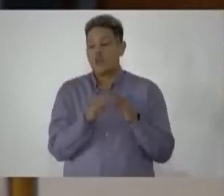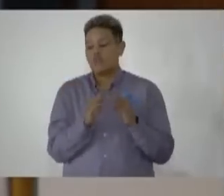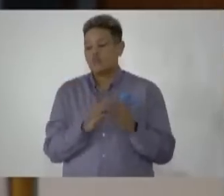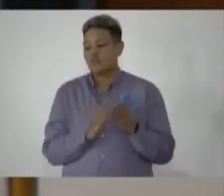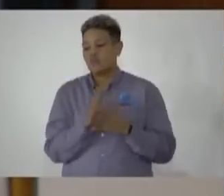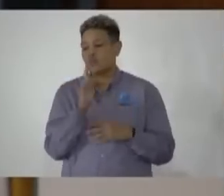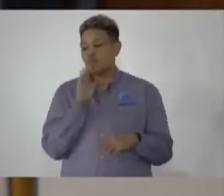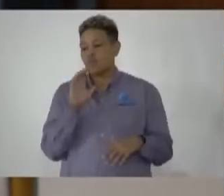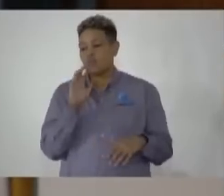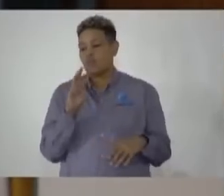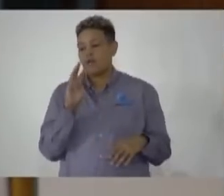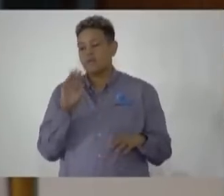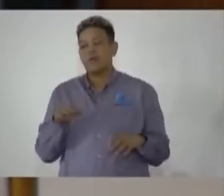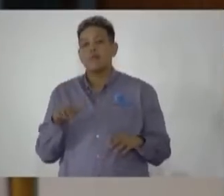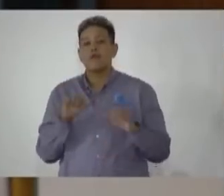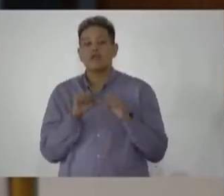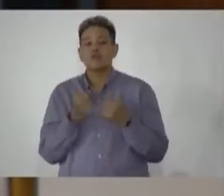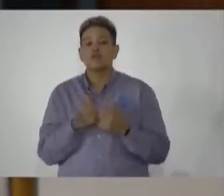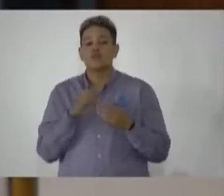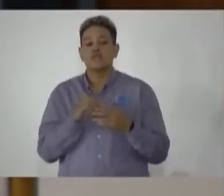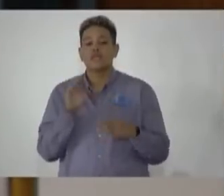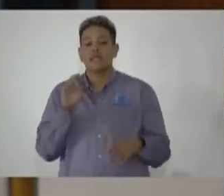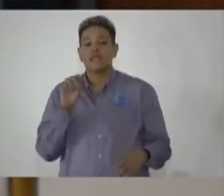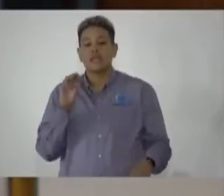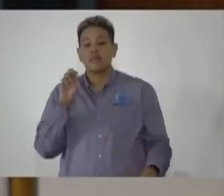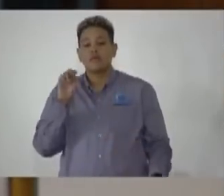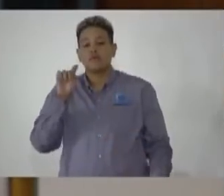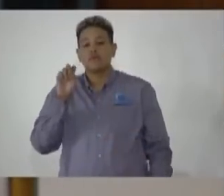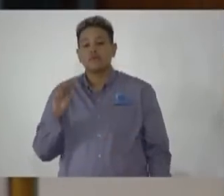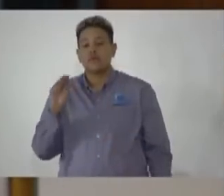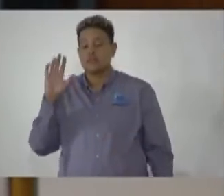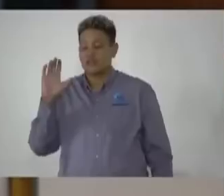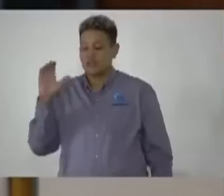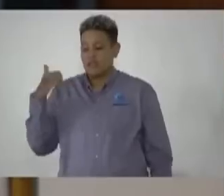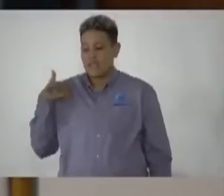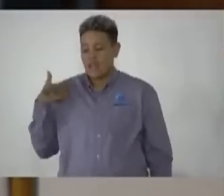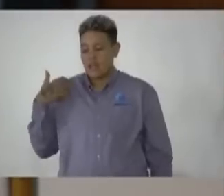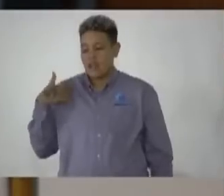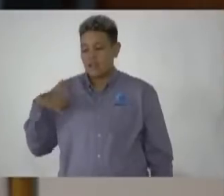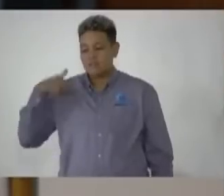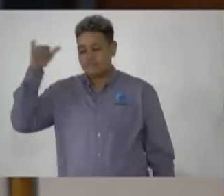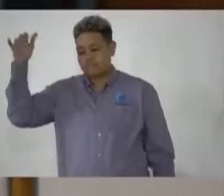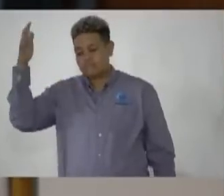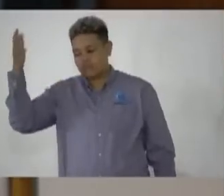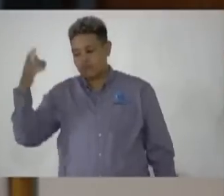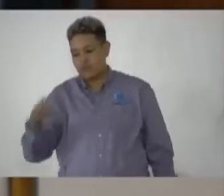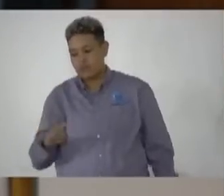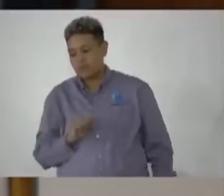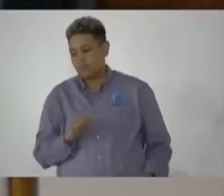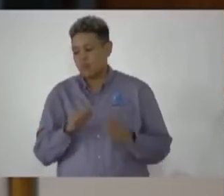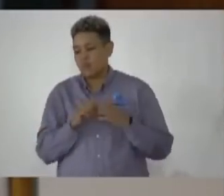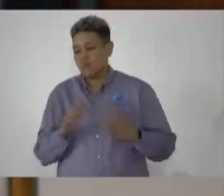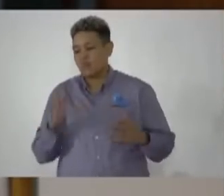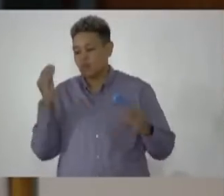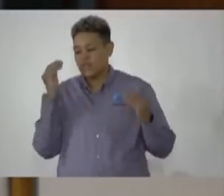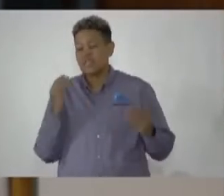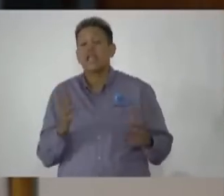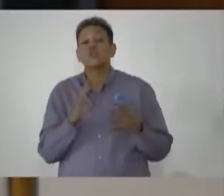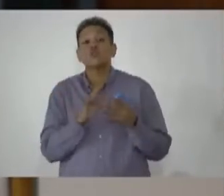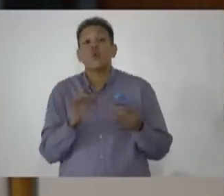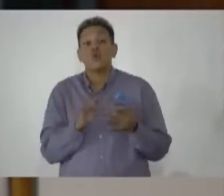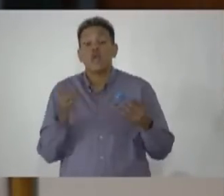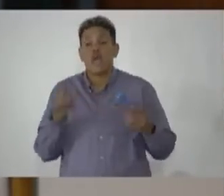the Commonwealth Parliamentary Association in Edmonton, Canada. And without telling